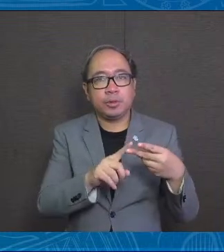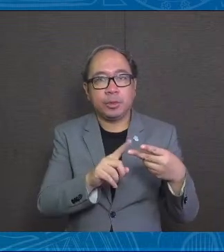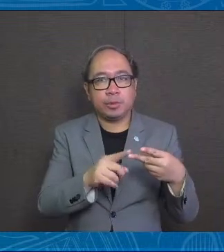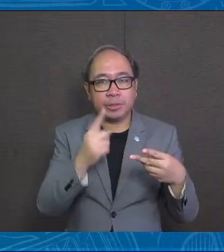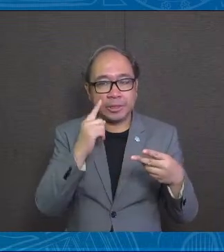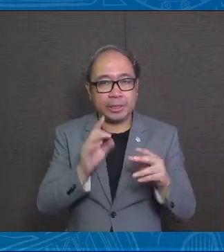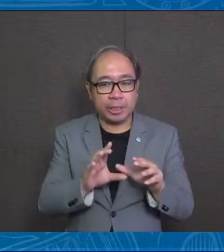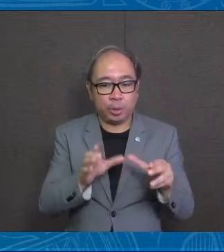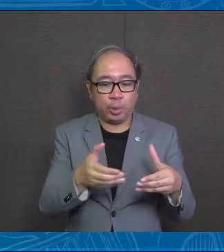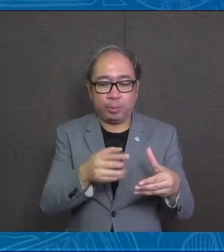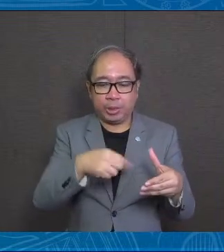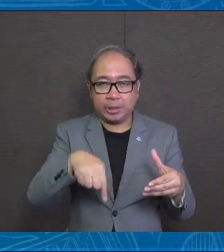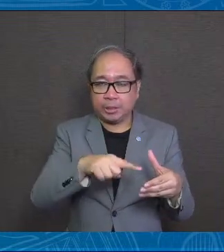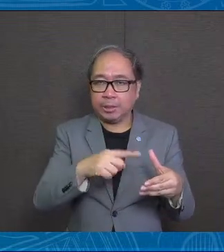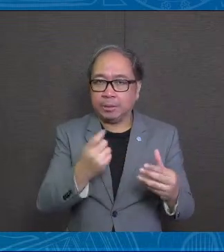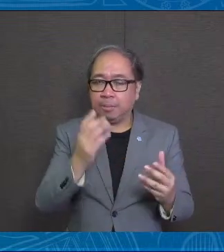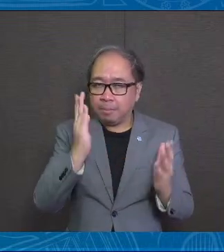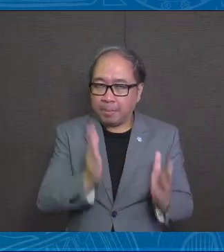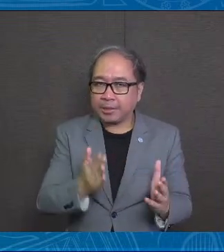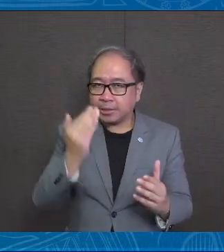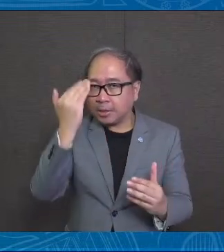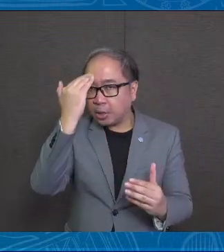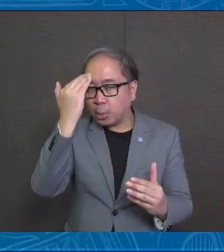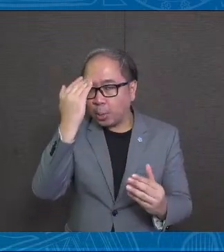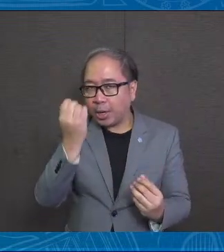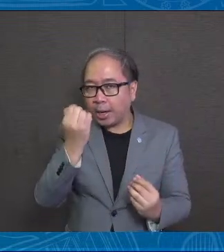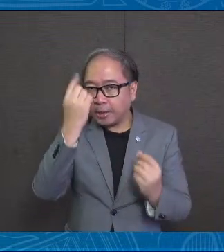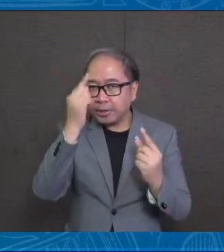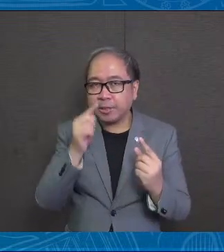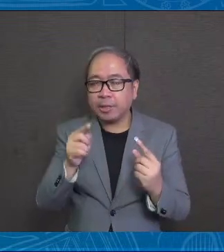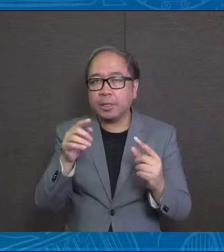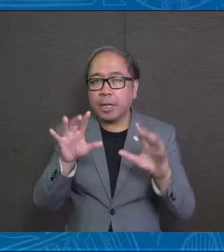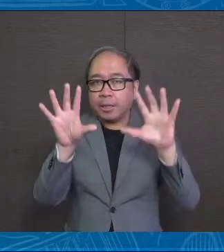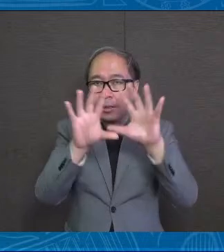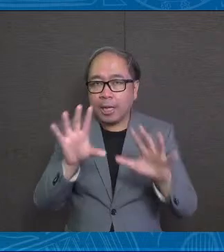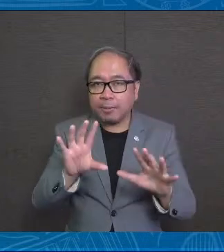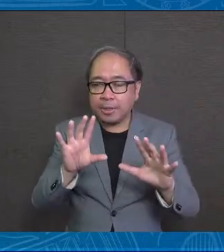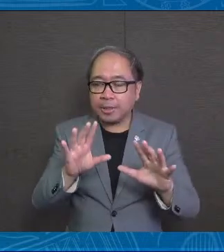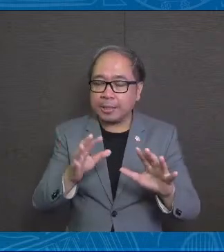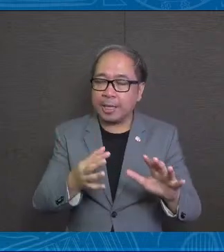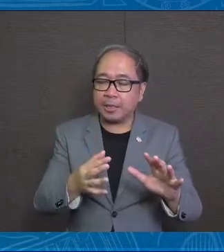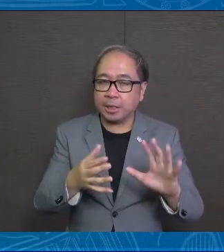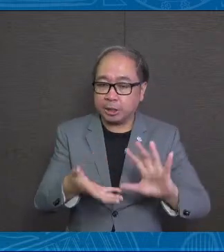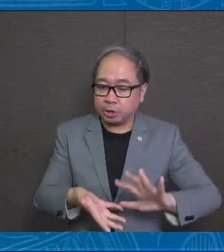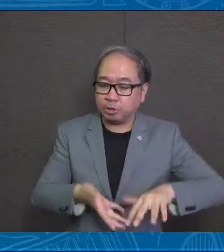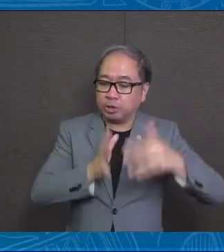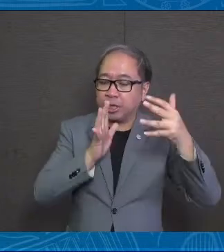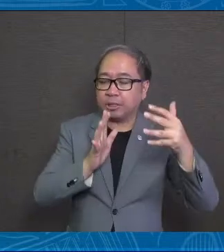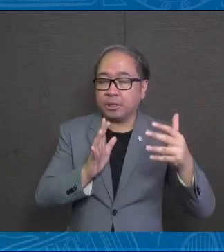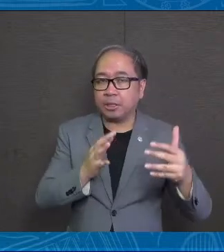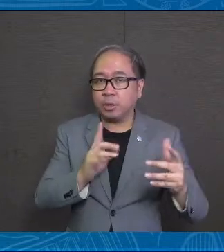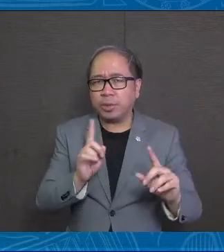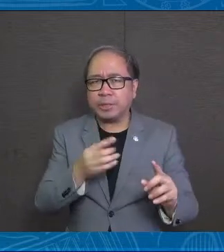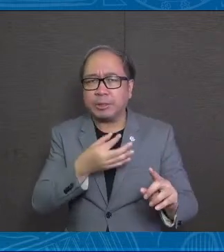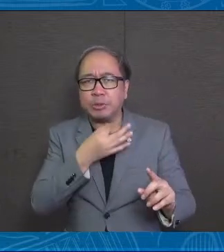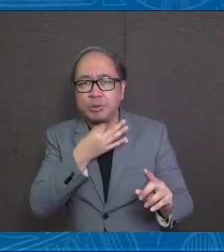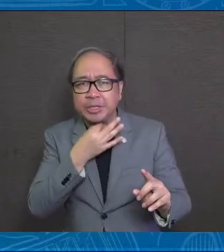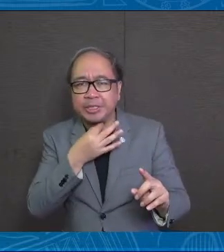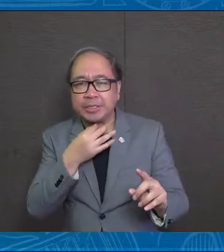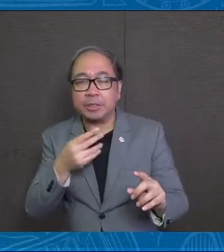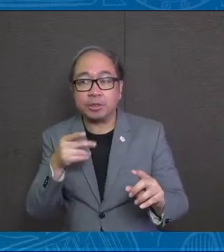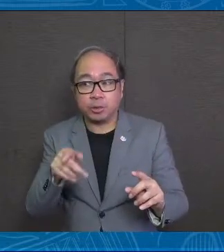committees understand the climate and disaster risks. So when they prioritize and make the decisions, they